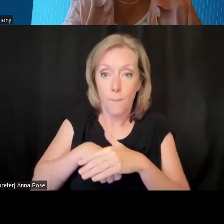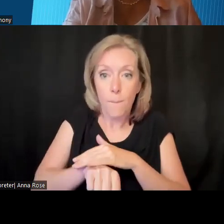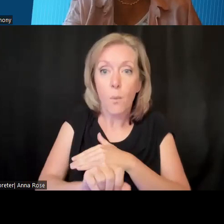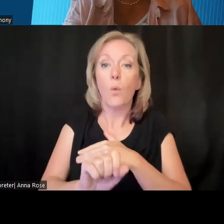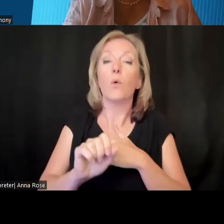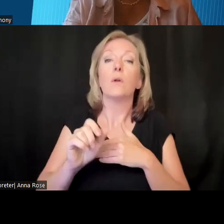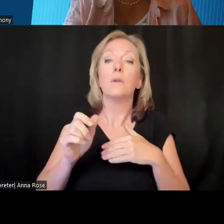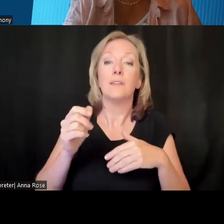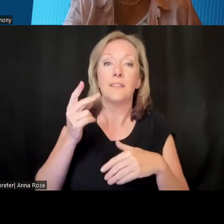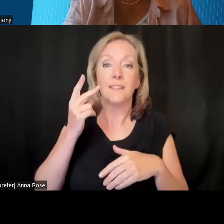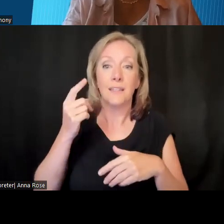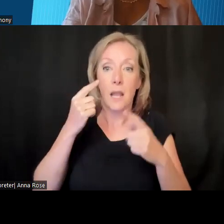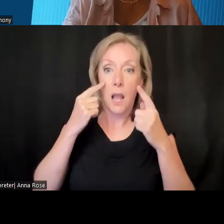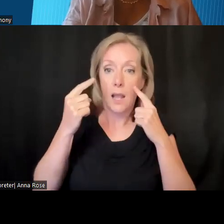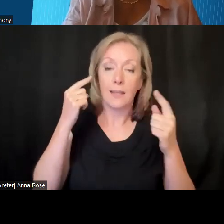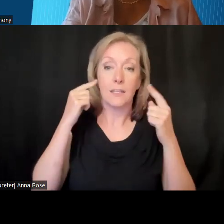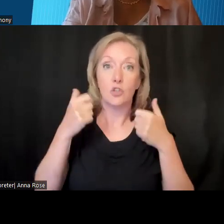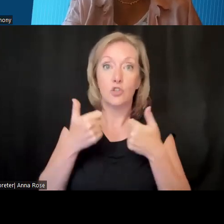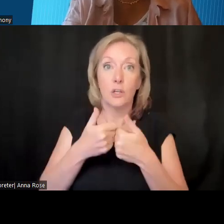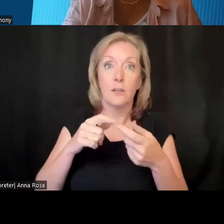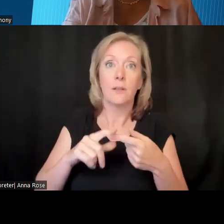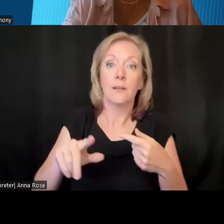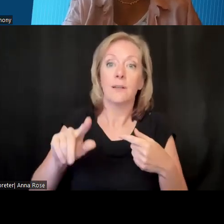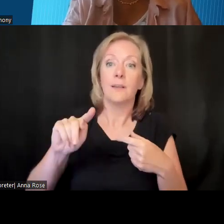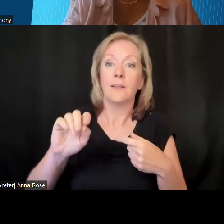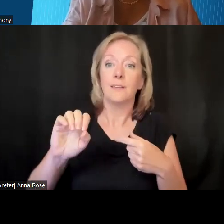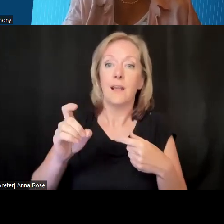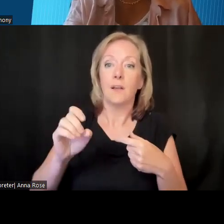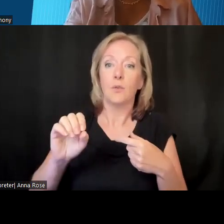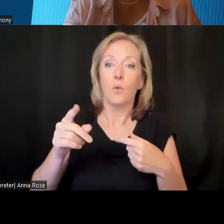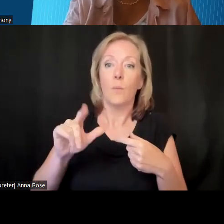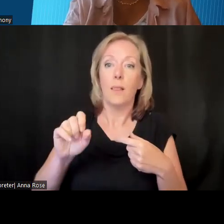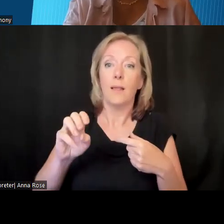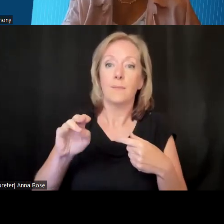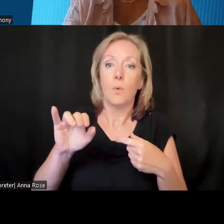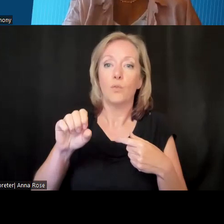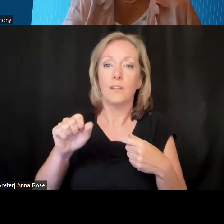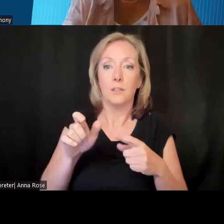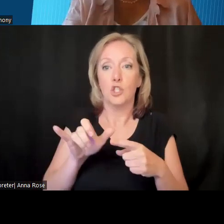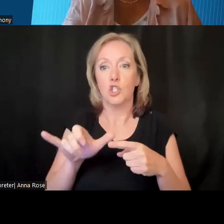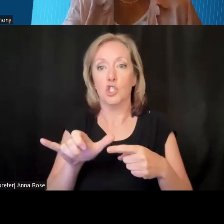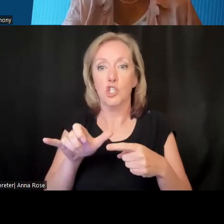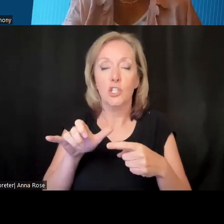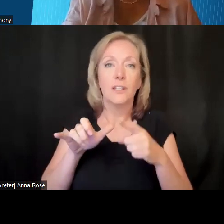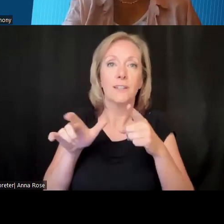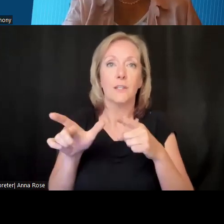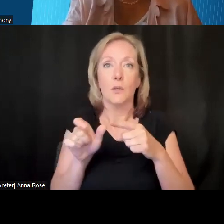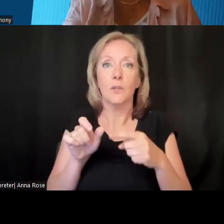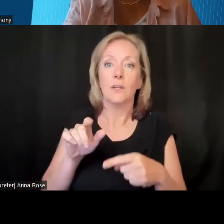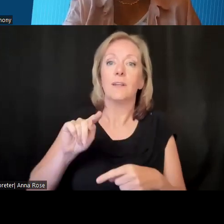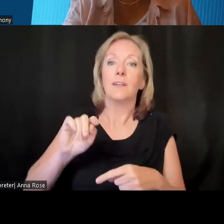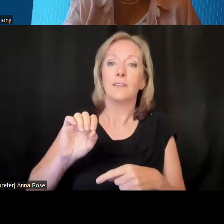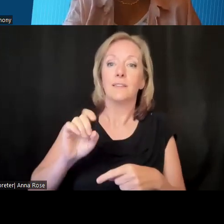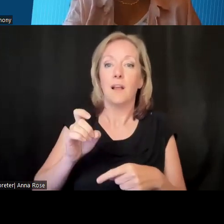eye and ear challenges. Toxoplasmosis, couldn't fit that whole word in there. But again,